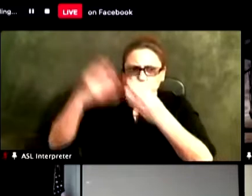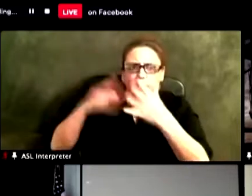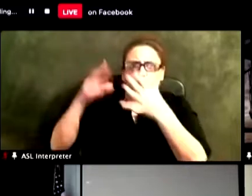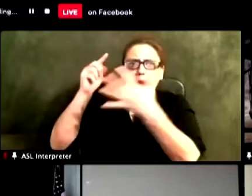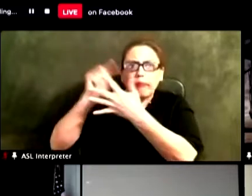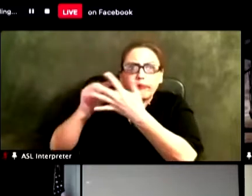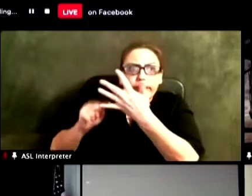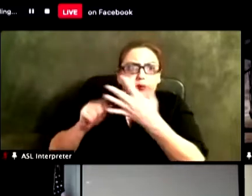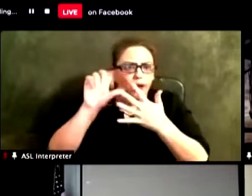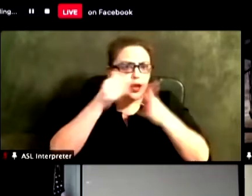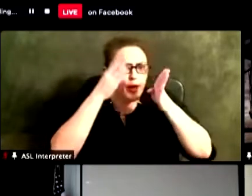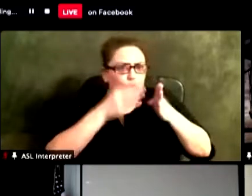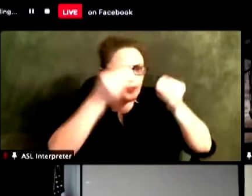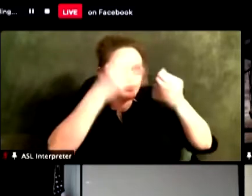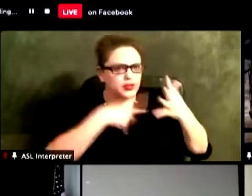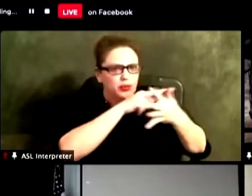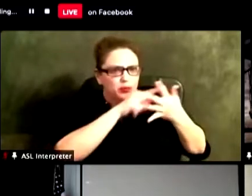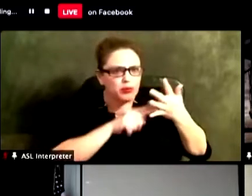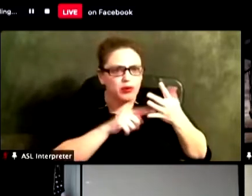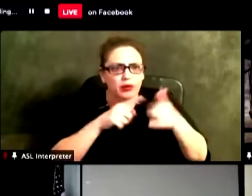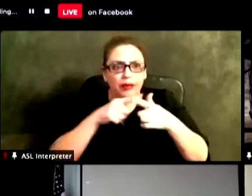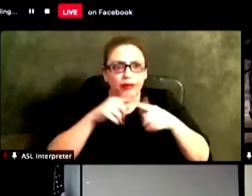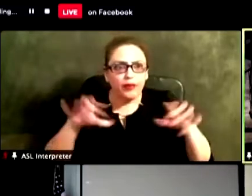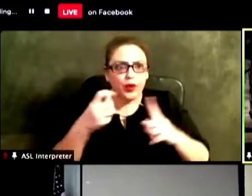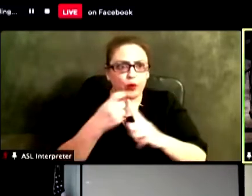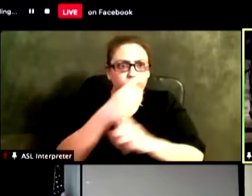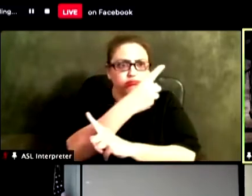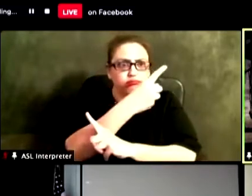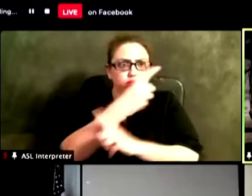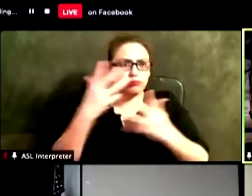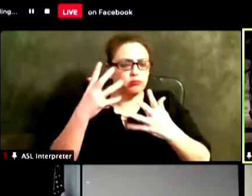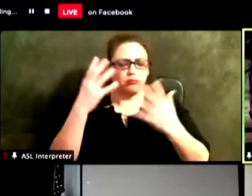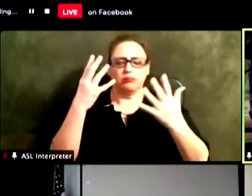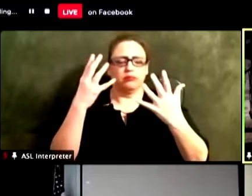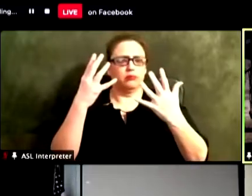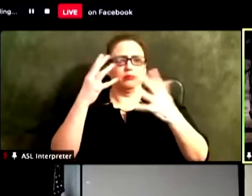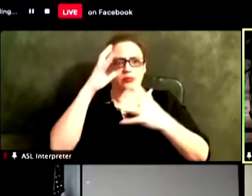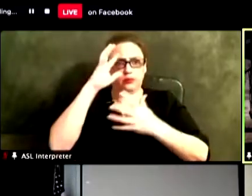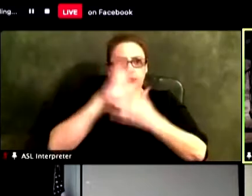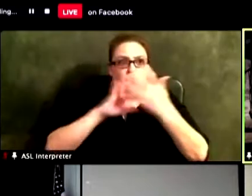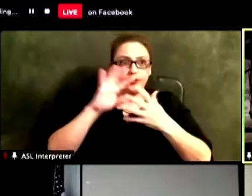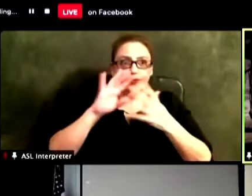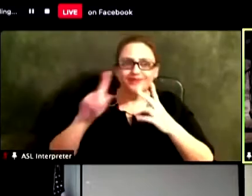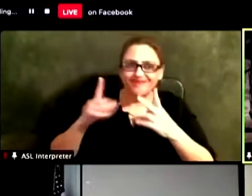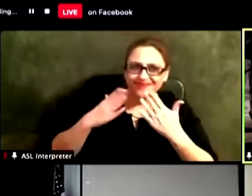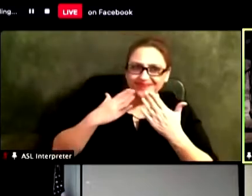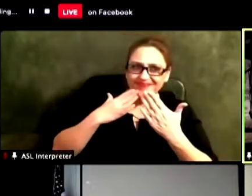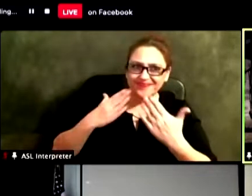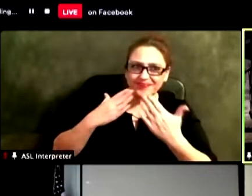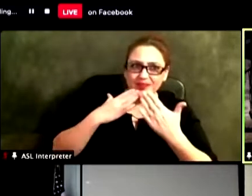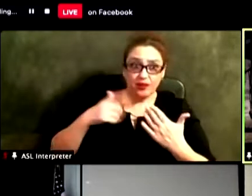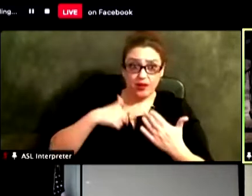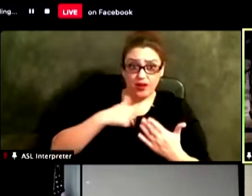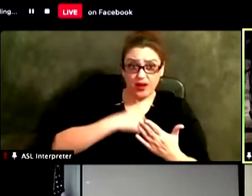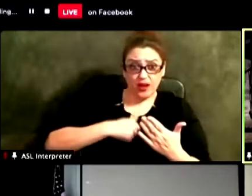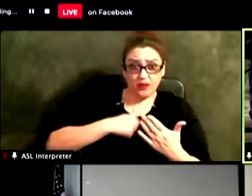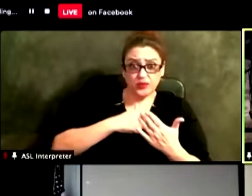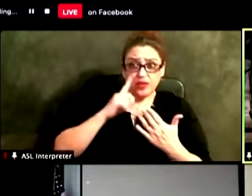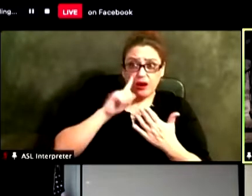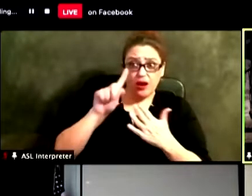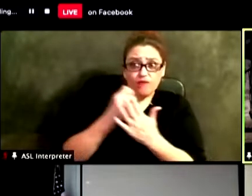else, and they do something else. Thank you so education much. I am sorry, first of all, that for all that you